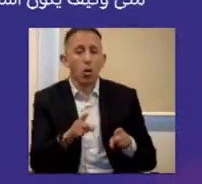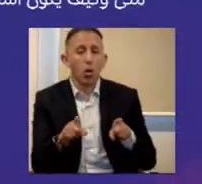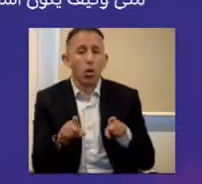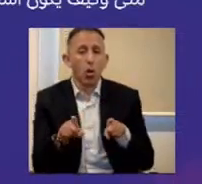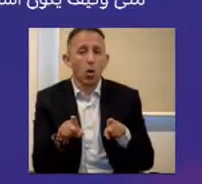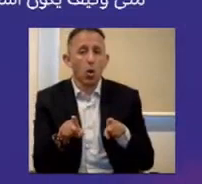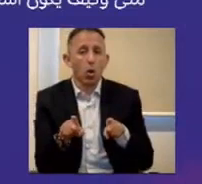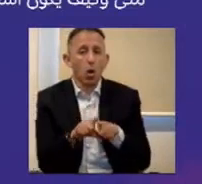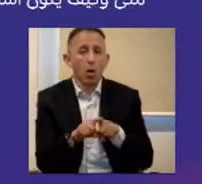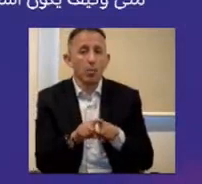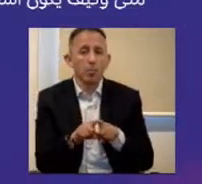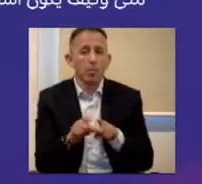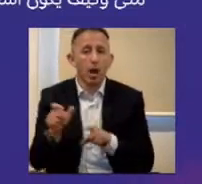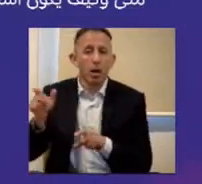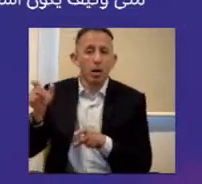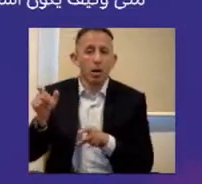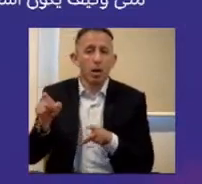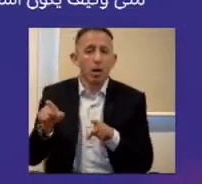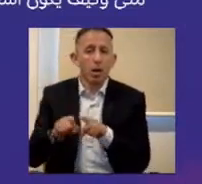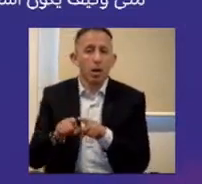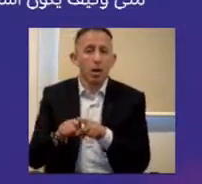Your answer?